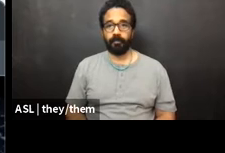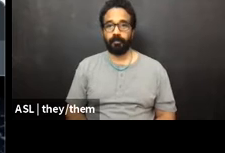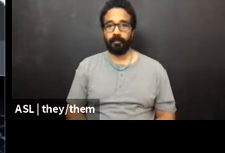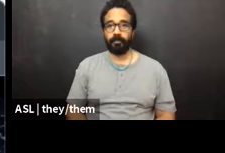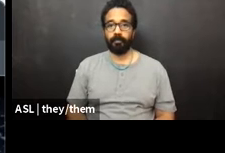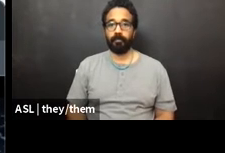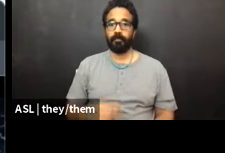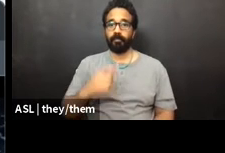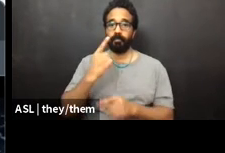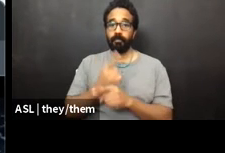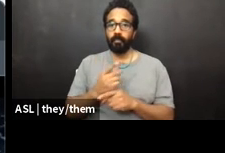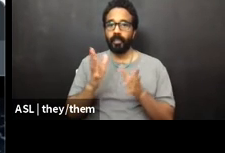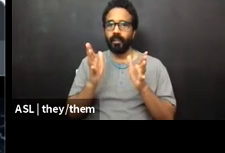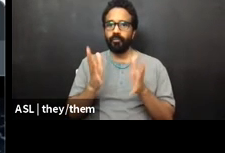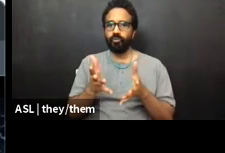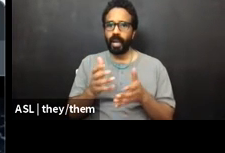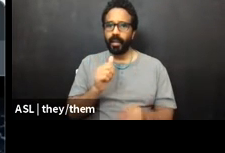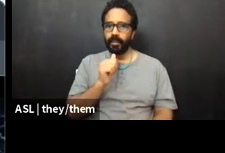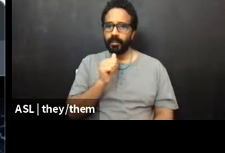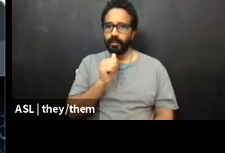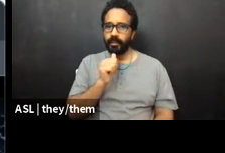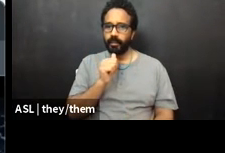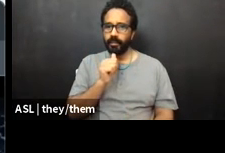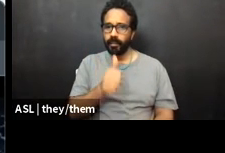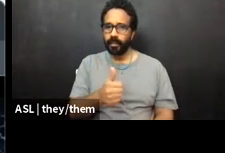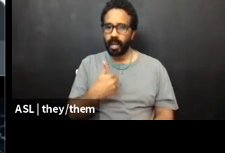That's right, the chat doesn't, there we go.